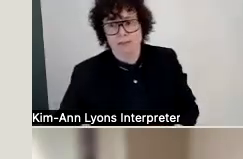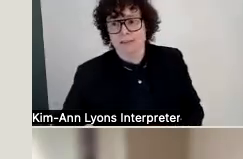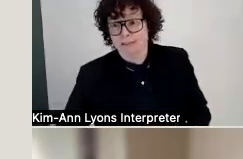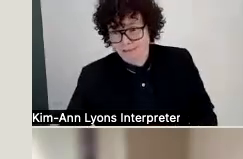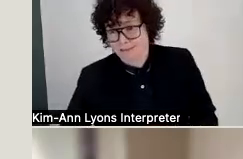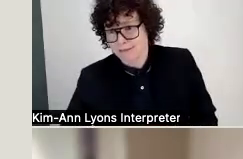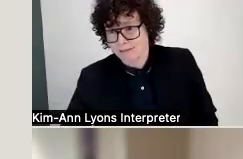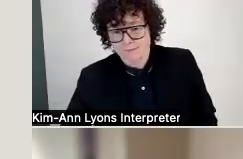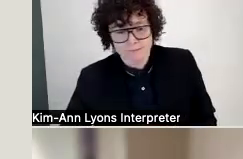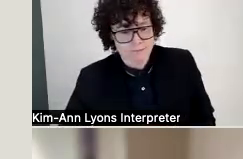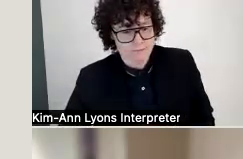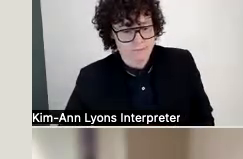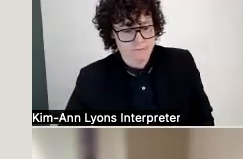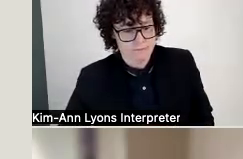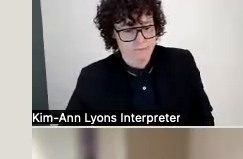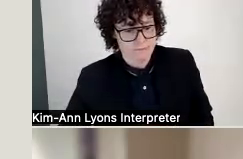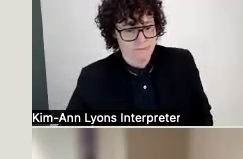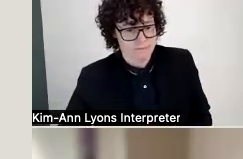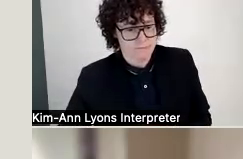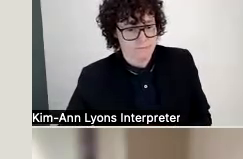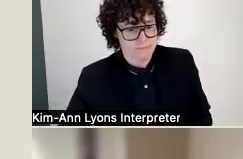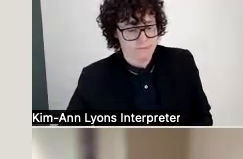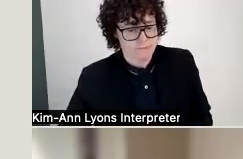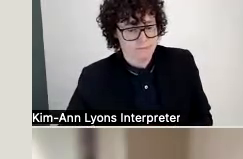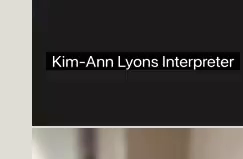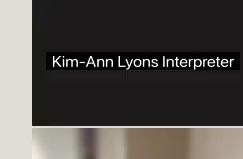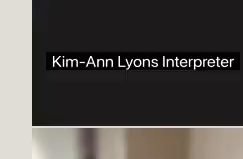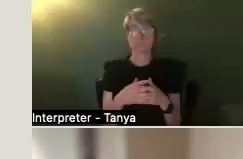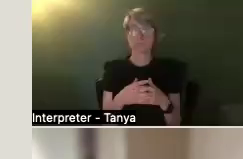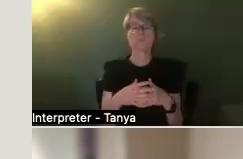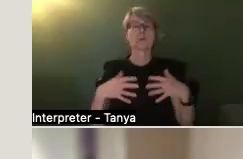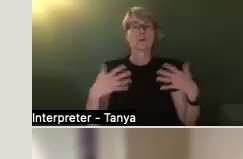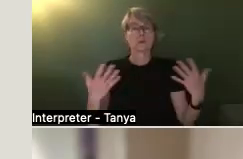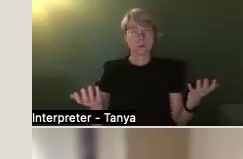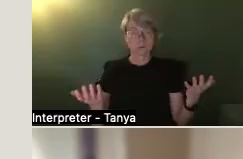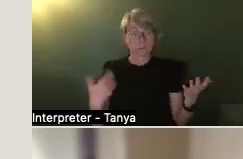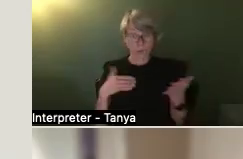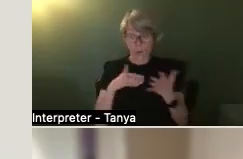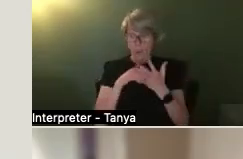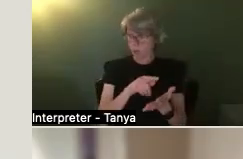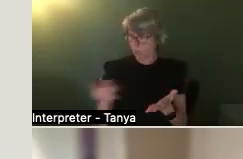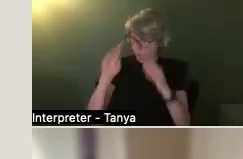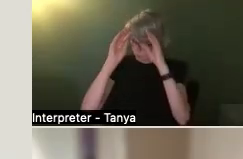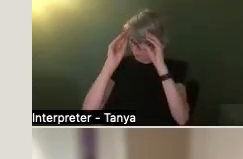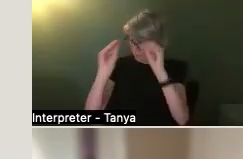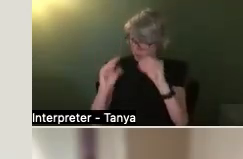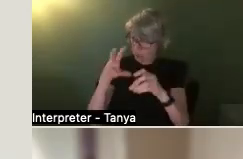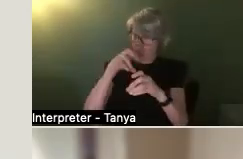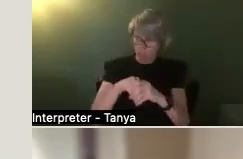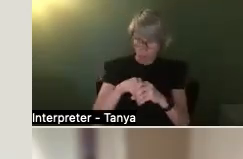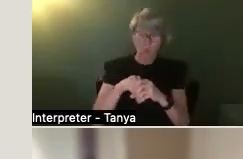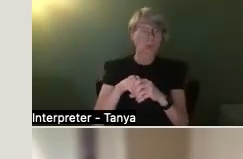To further help universities use the framework and add content about intellectual disability in their programs, we created new